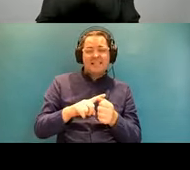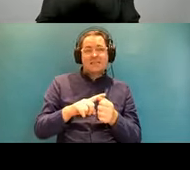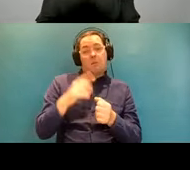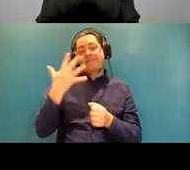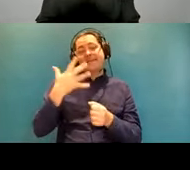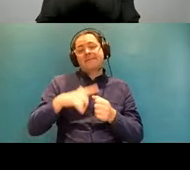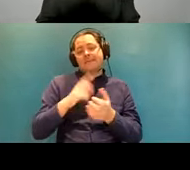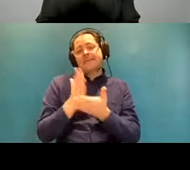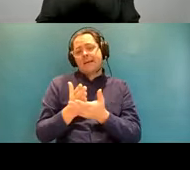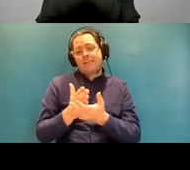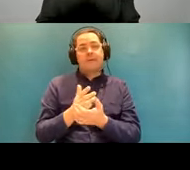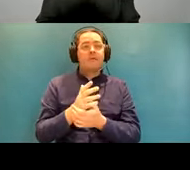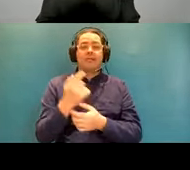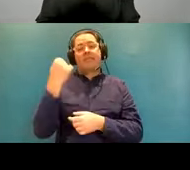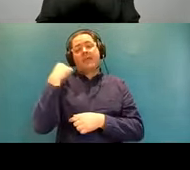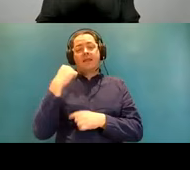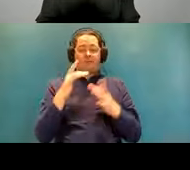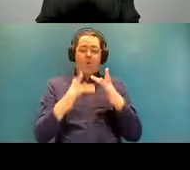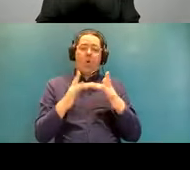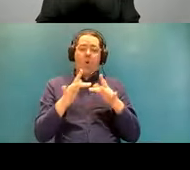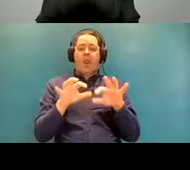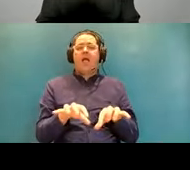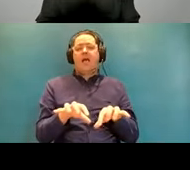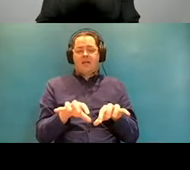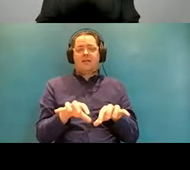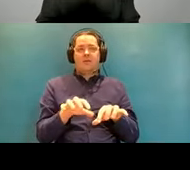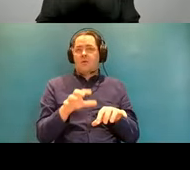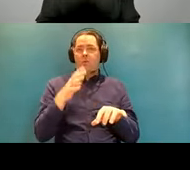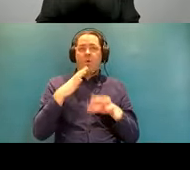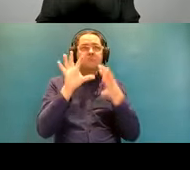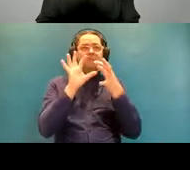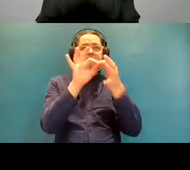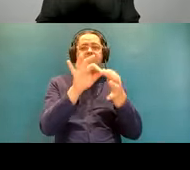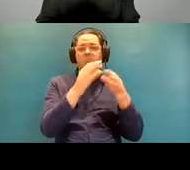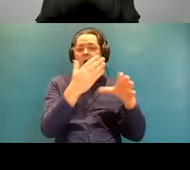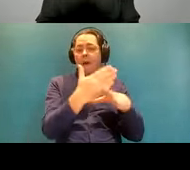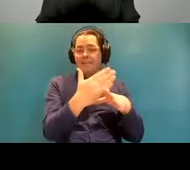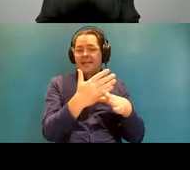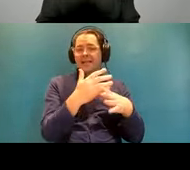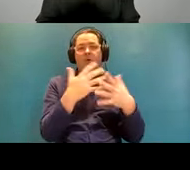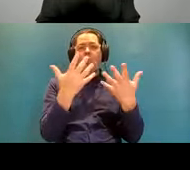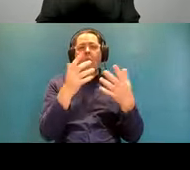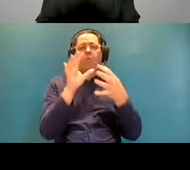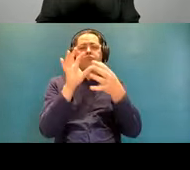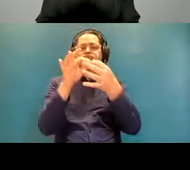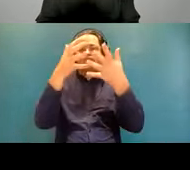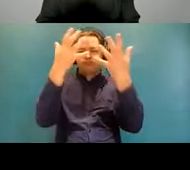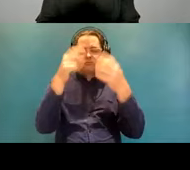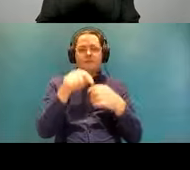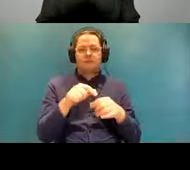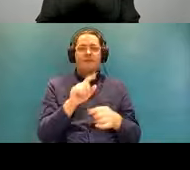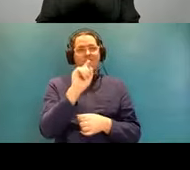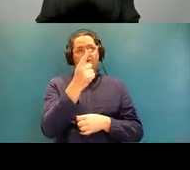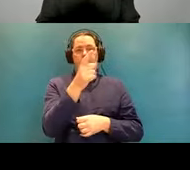you went online, and you wanted to interact with a company or with a medium or something like that, the first thing they wanted to do was to get